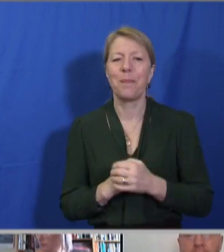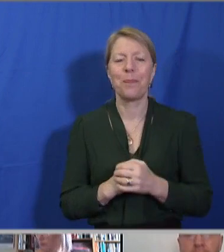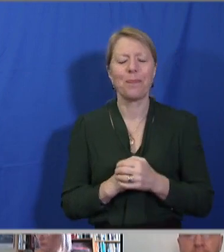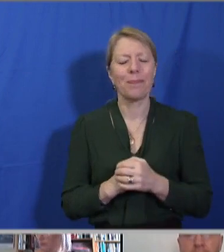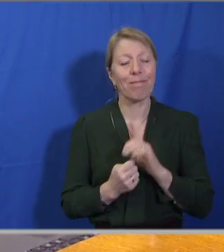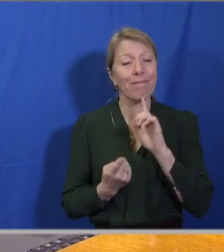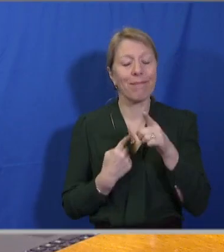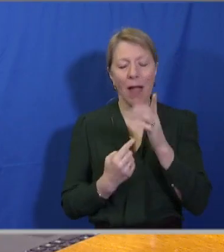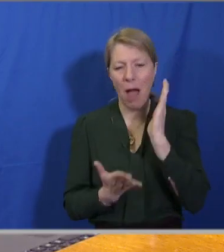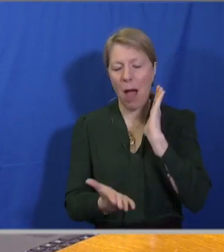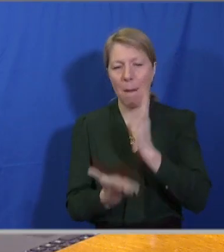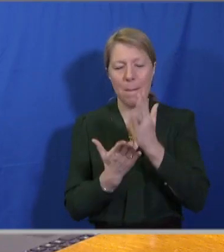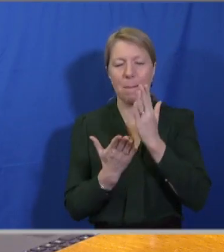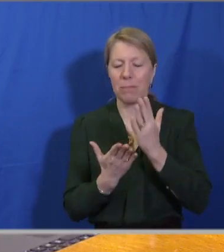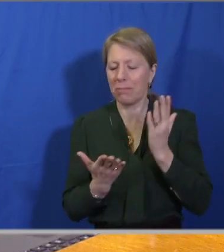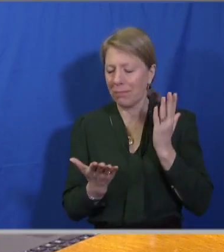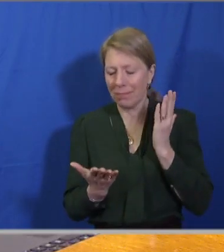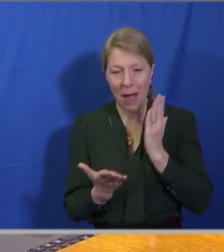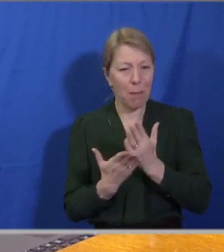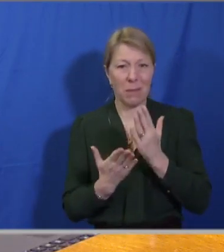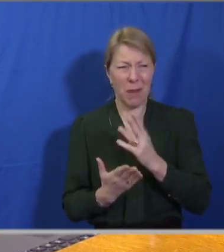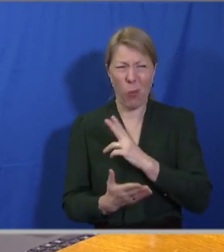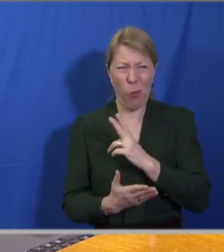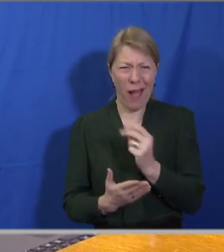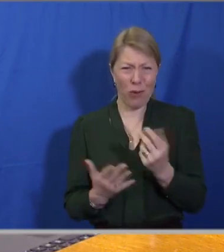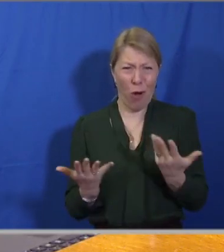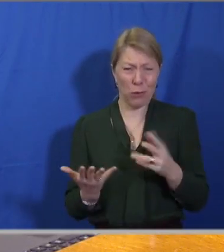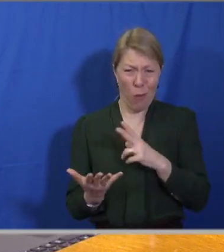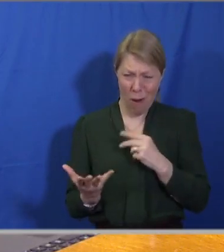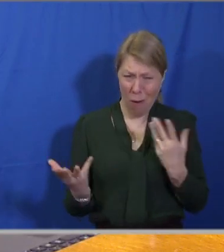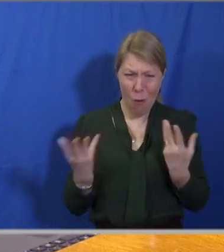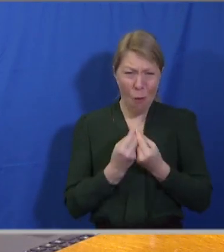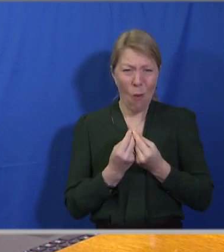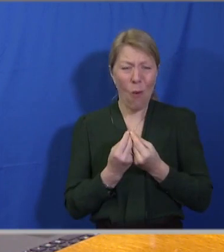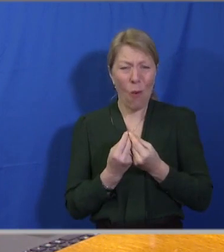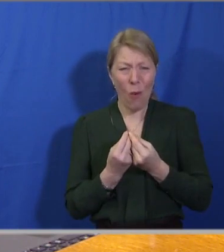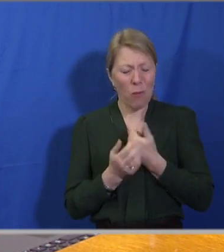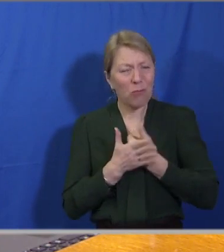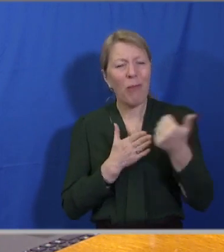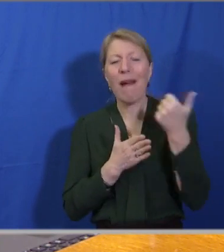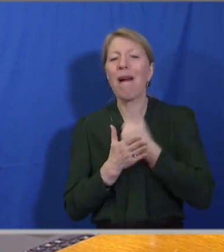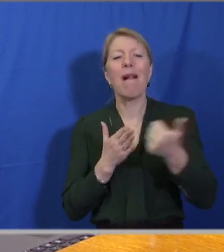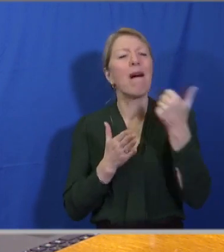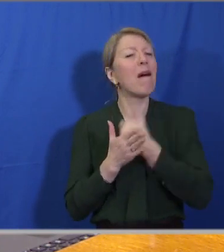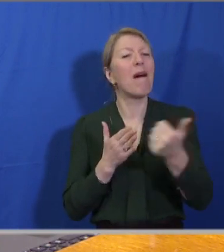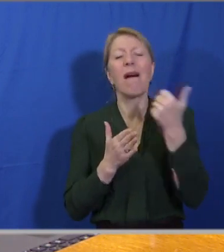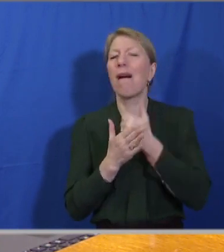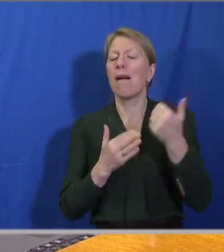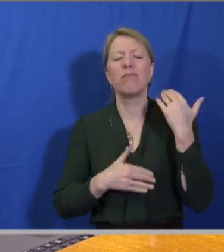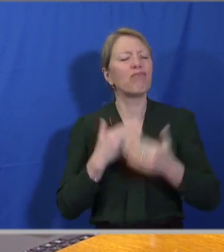overarching lesson of the day, and why wouldn't they as well, in a routine, a regular, and just that is